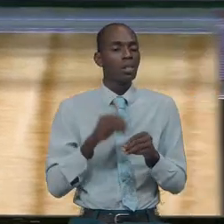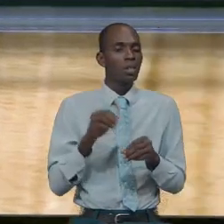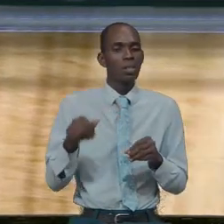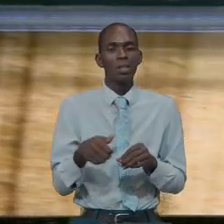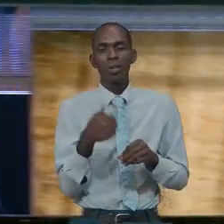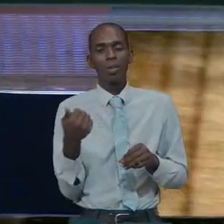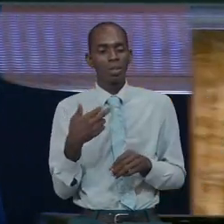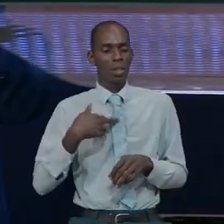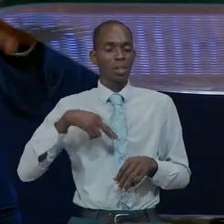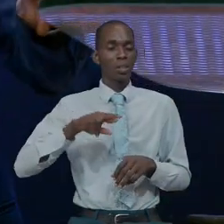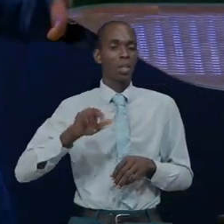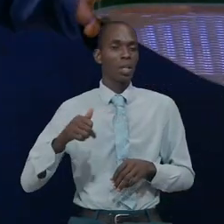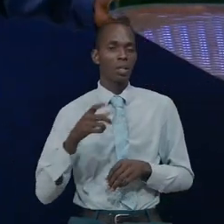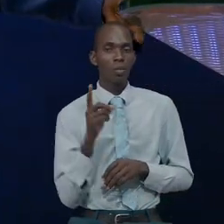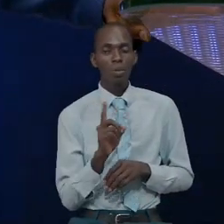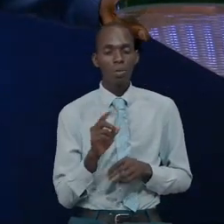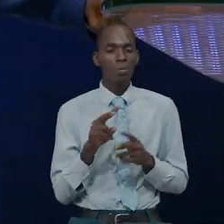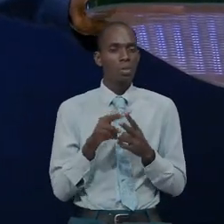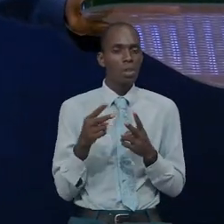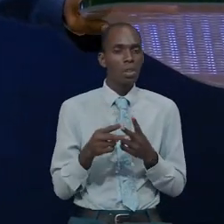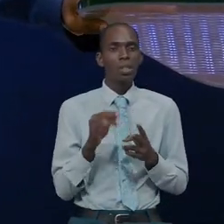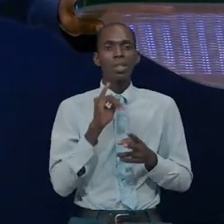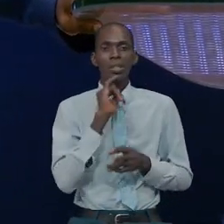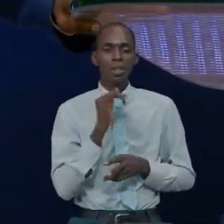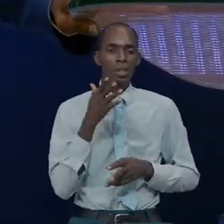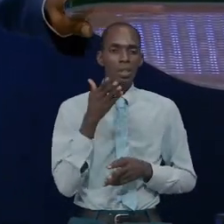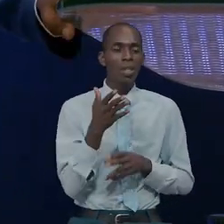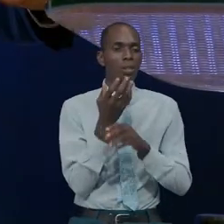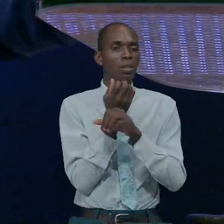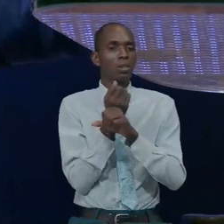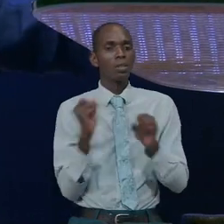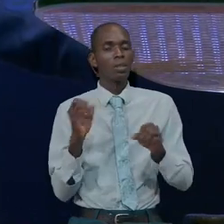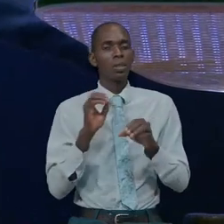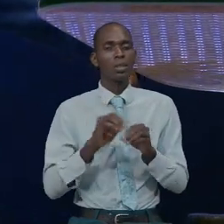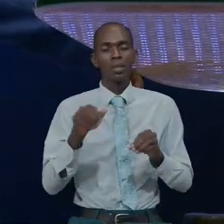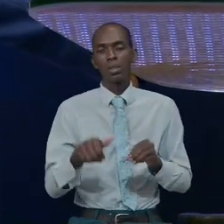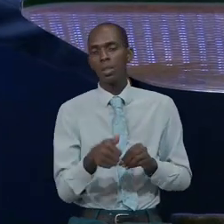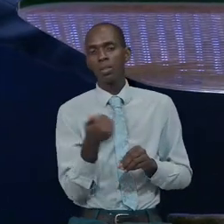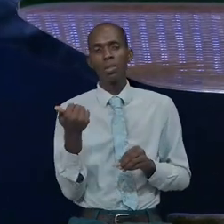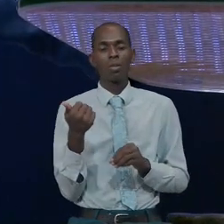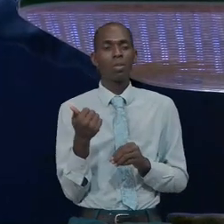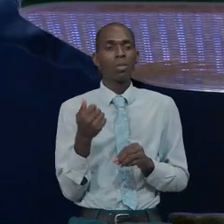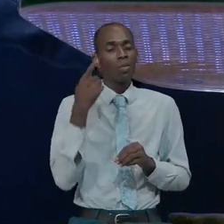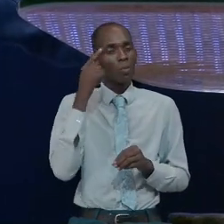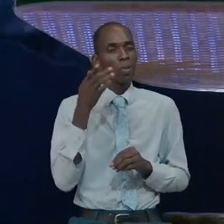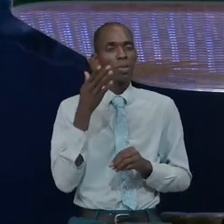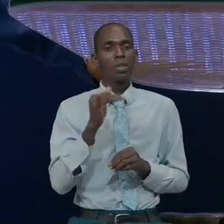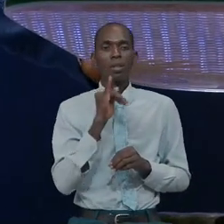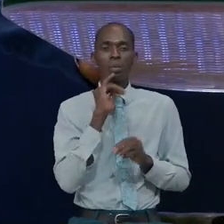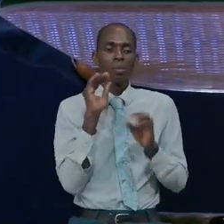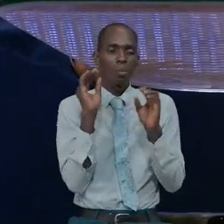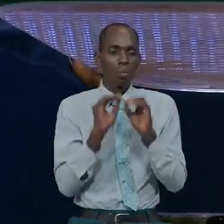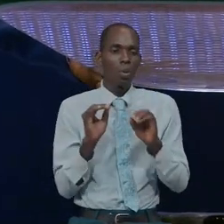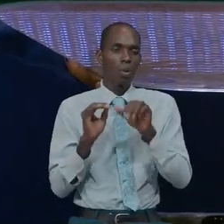religion, anywhere, neither is there salvation in any other, for there is none